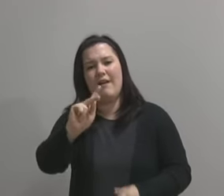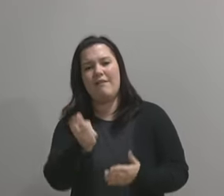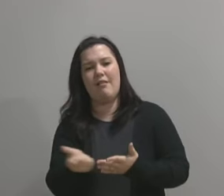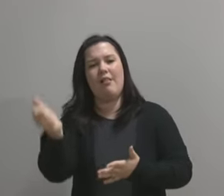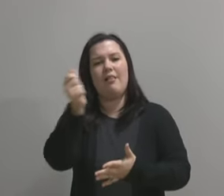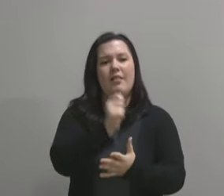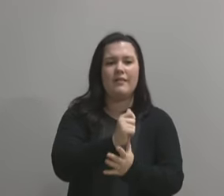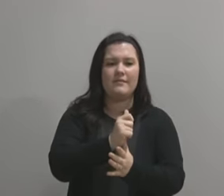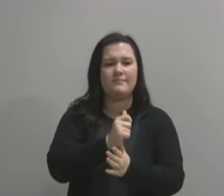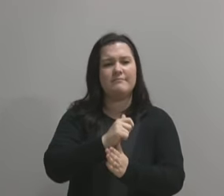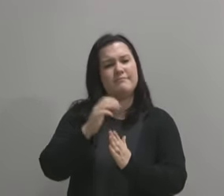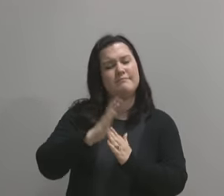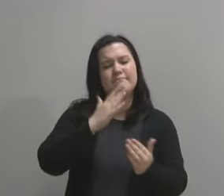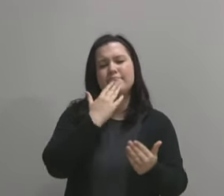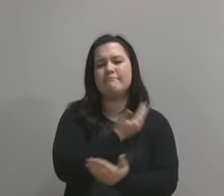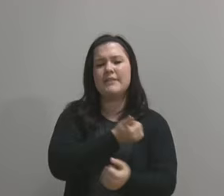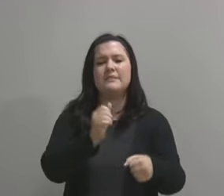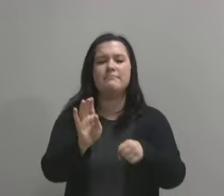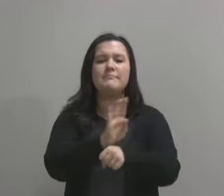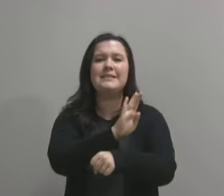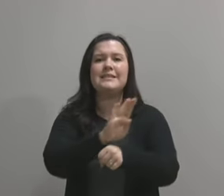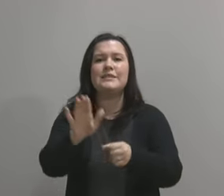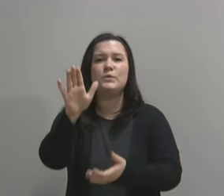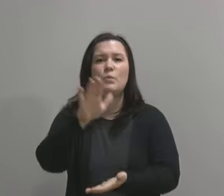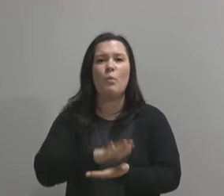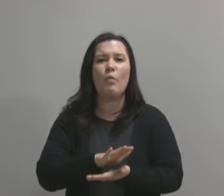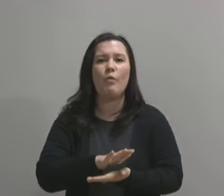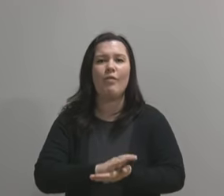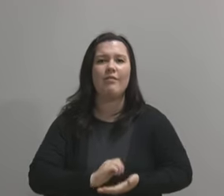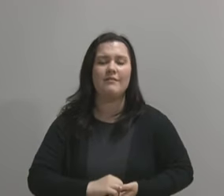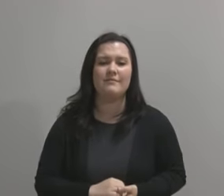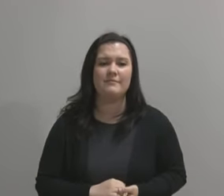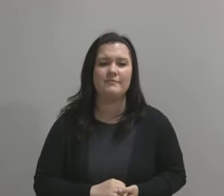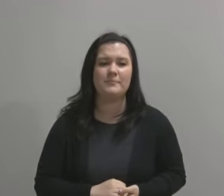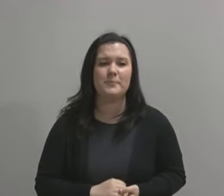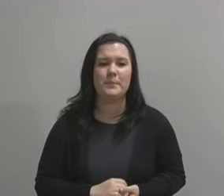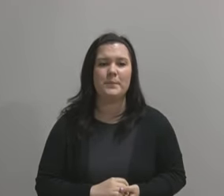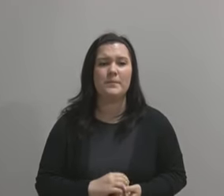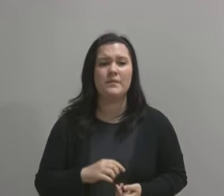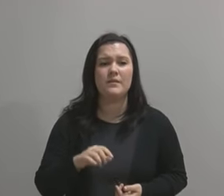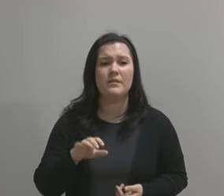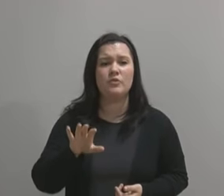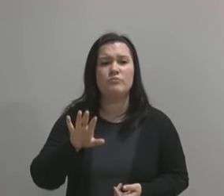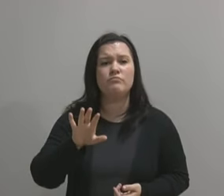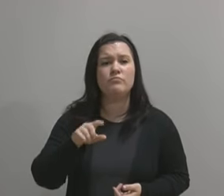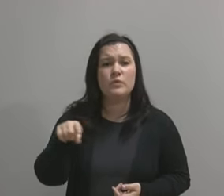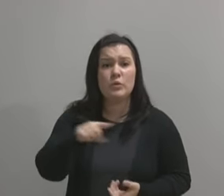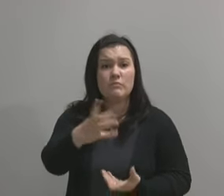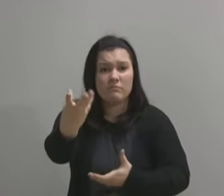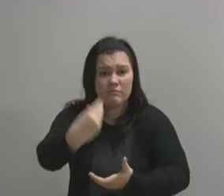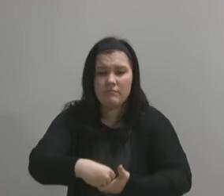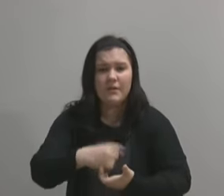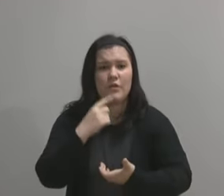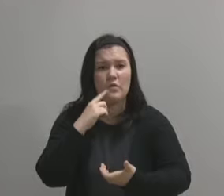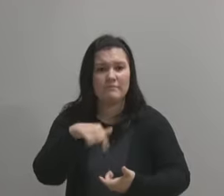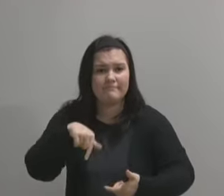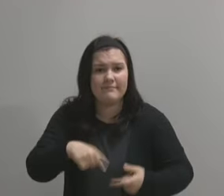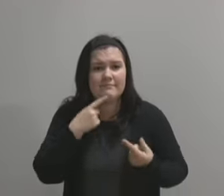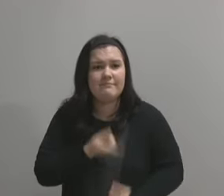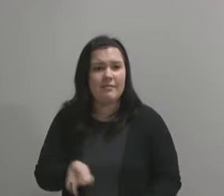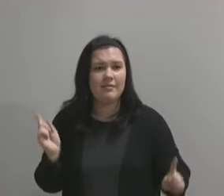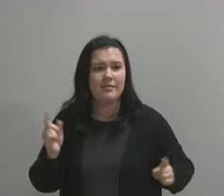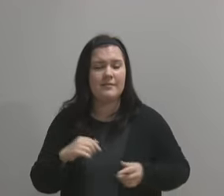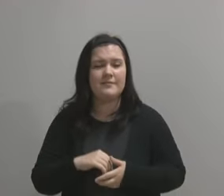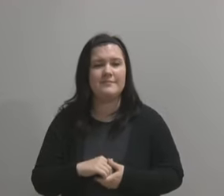the very finest business schools. You have contributed to this excellence, and it